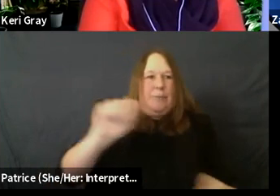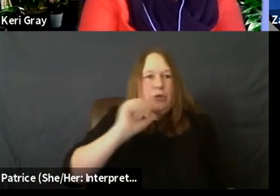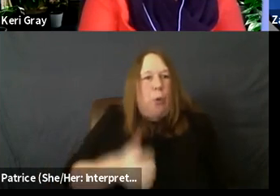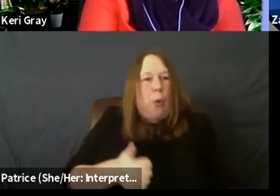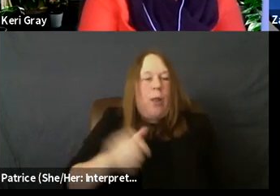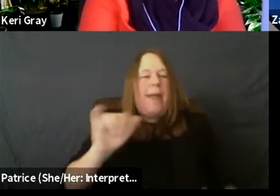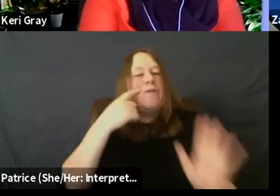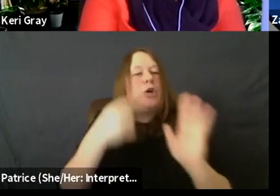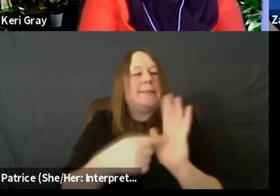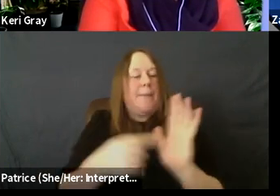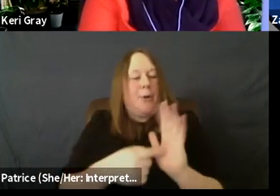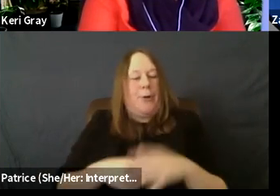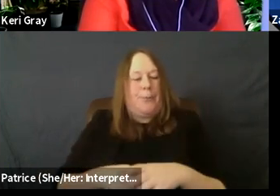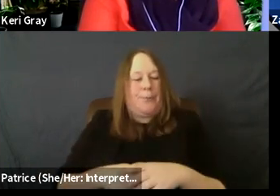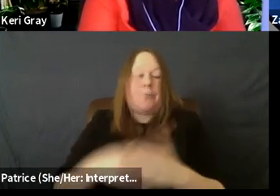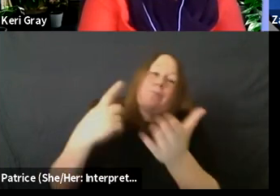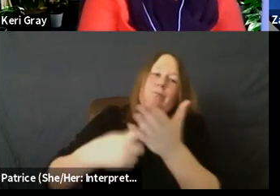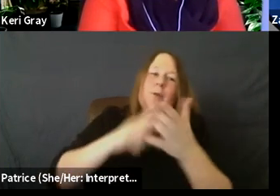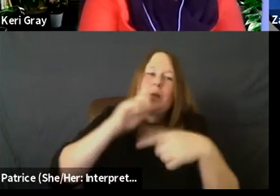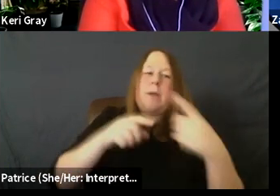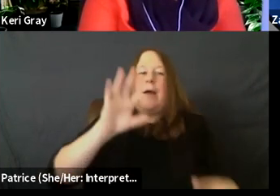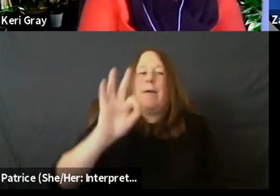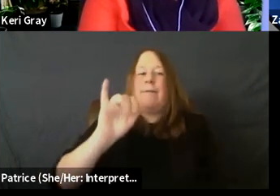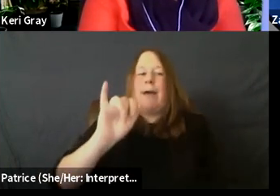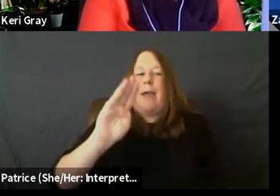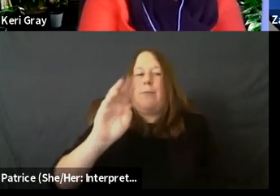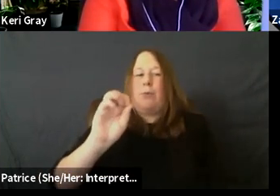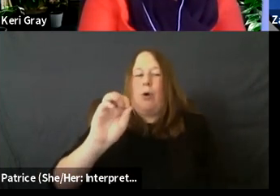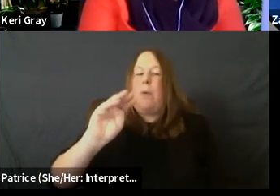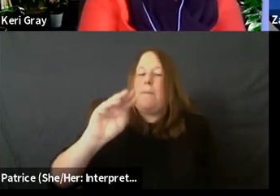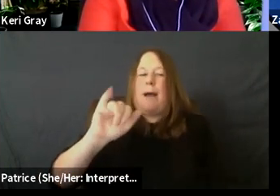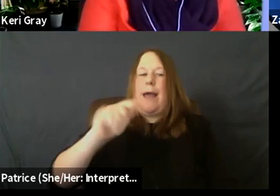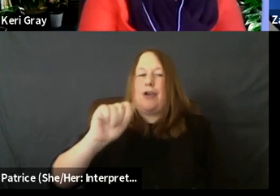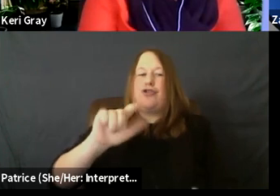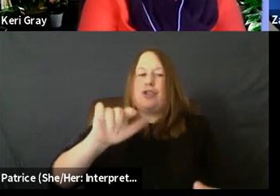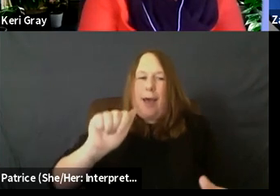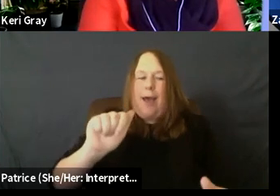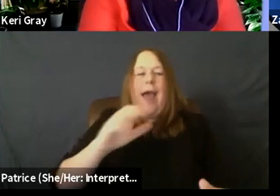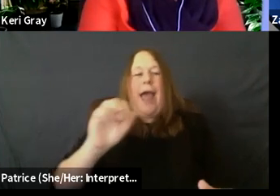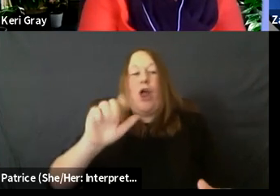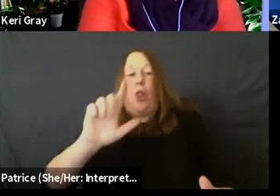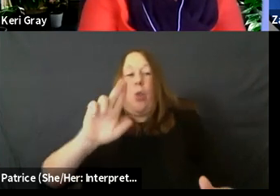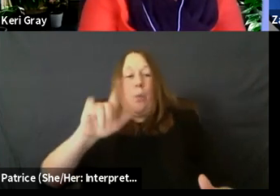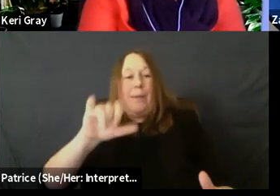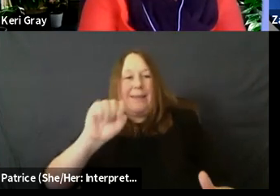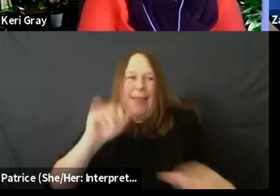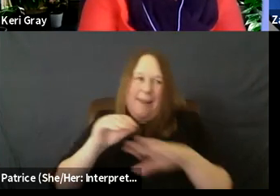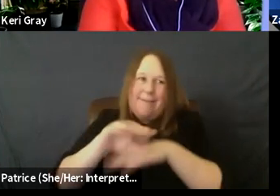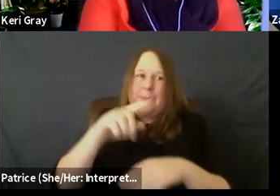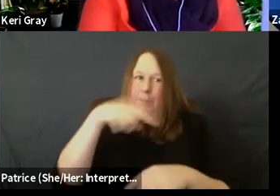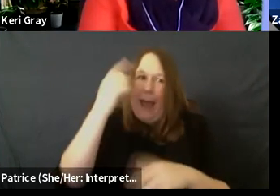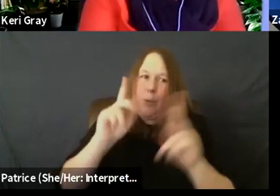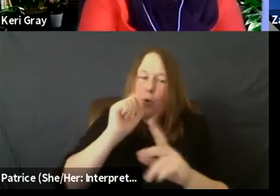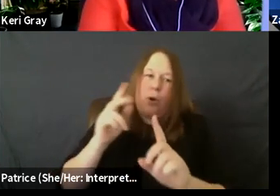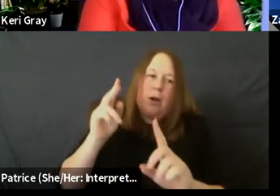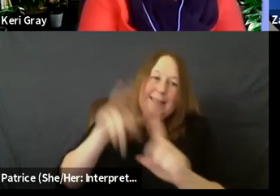Like, for example, the discussion around fibromyalgia and lupus, which both disproportionately affect Black people who were assigned